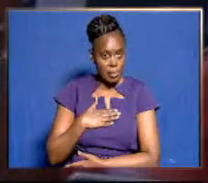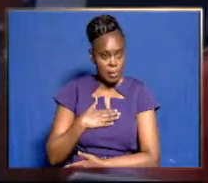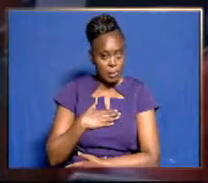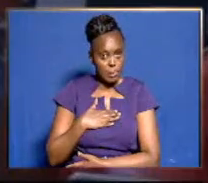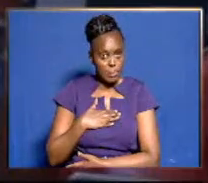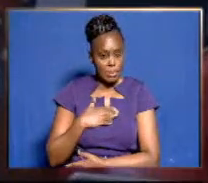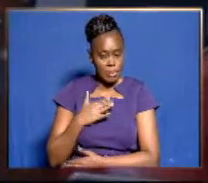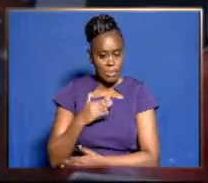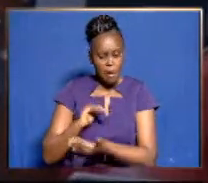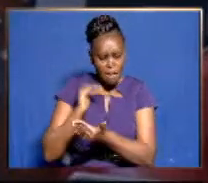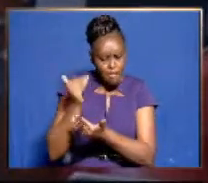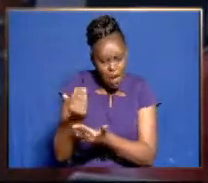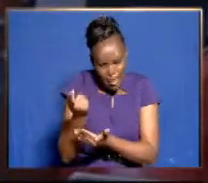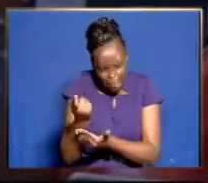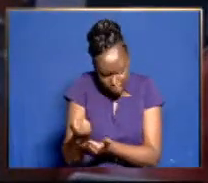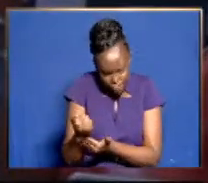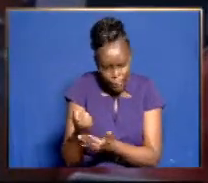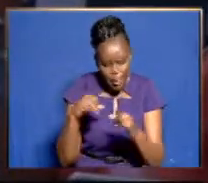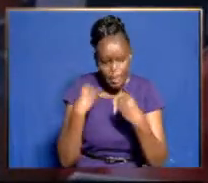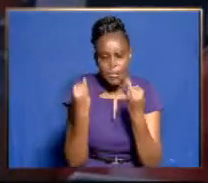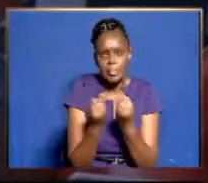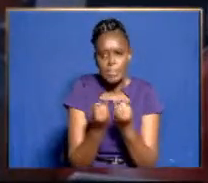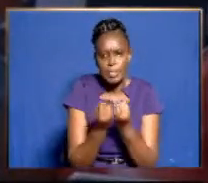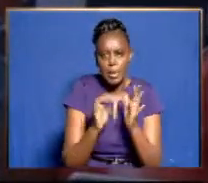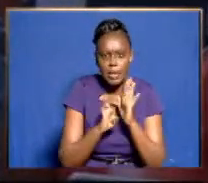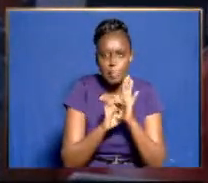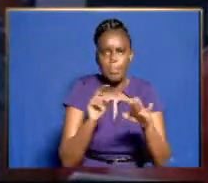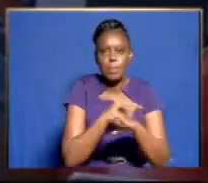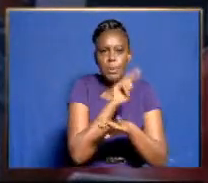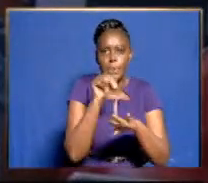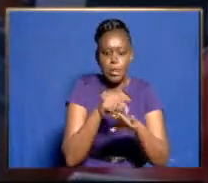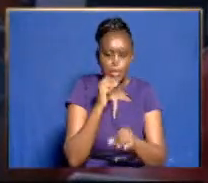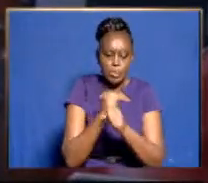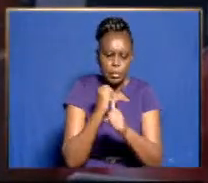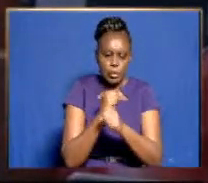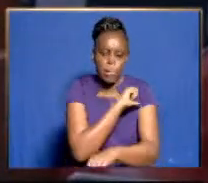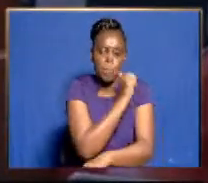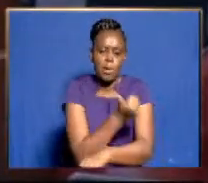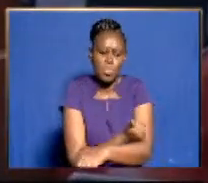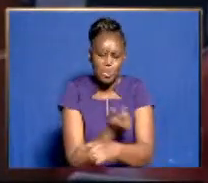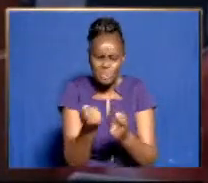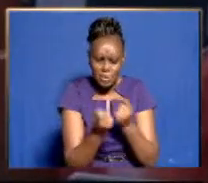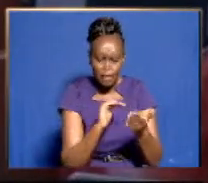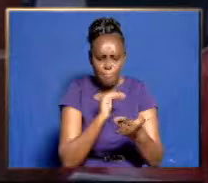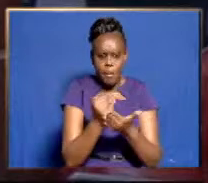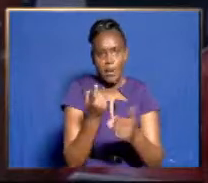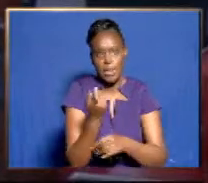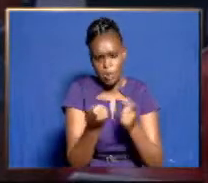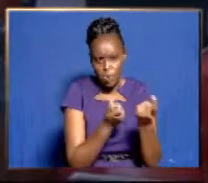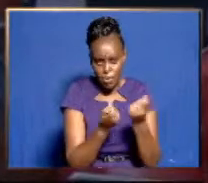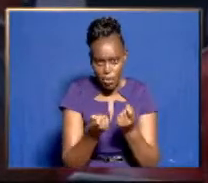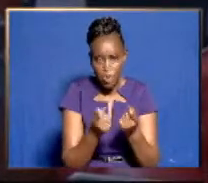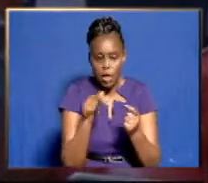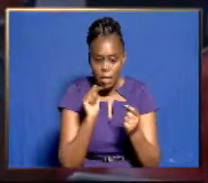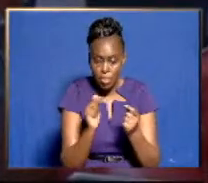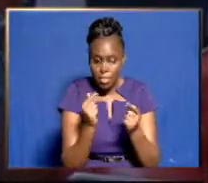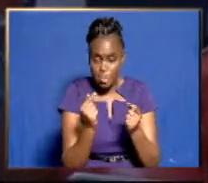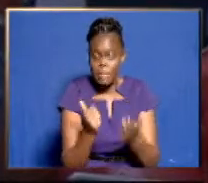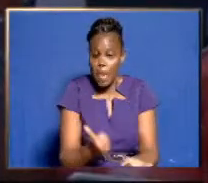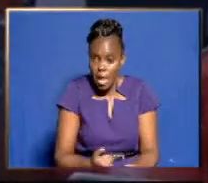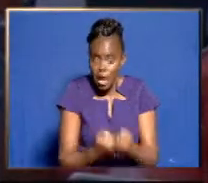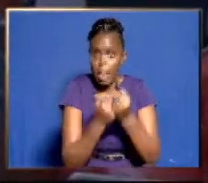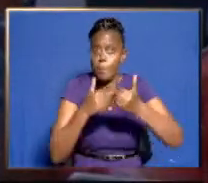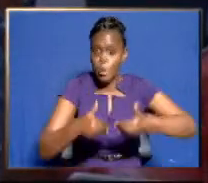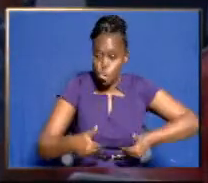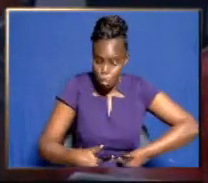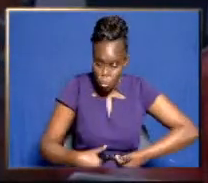of underfunding of institutions like the National Employment Authority, that would not only help our